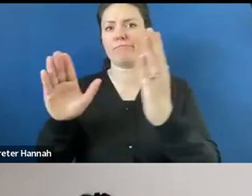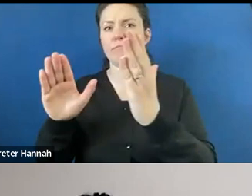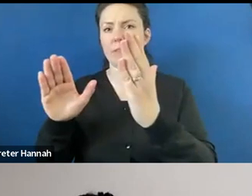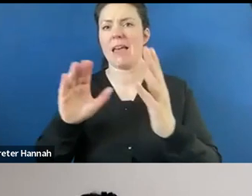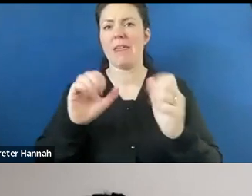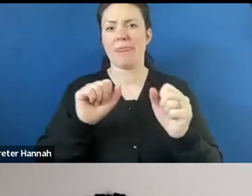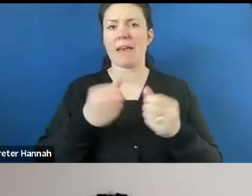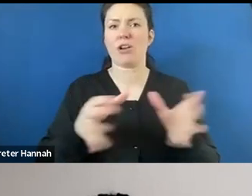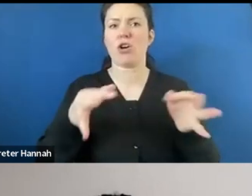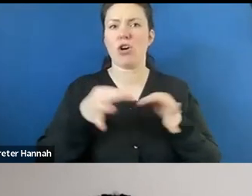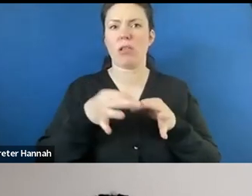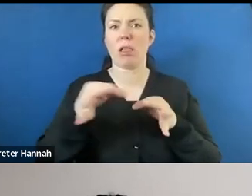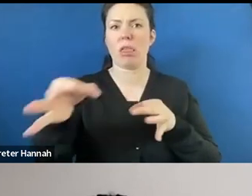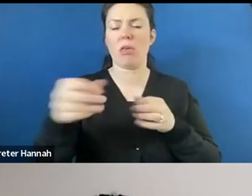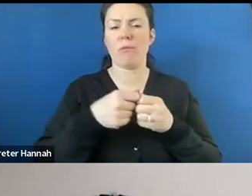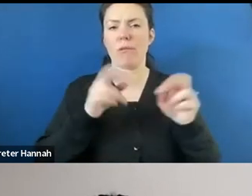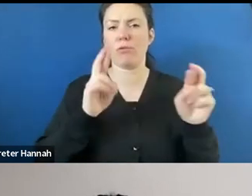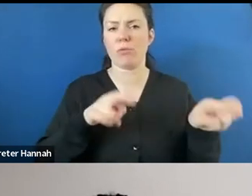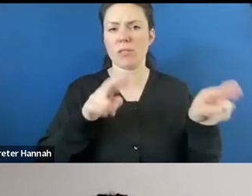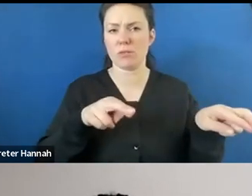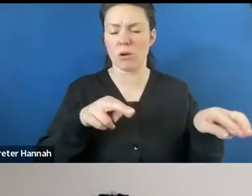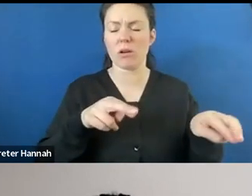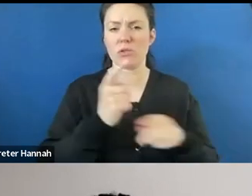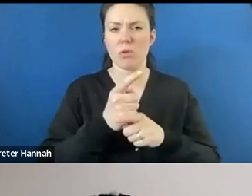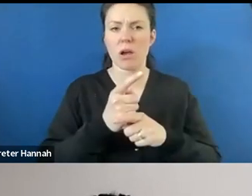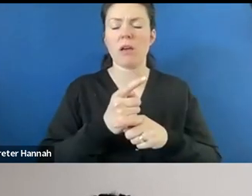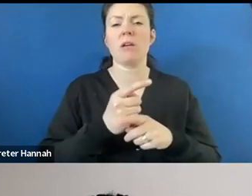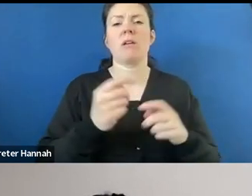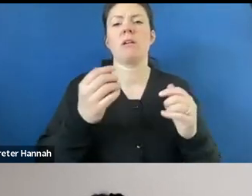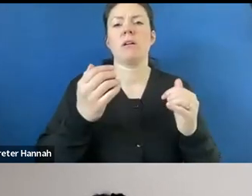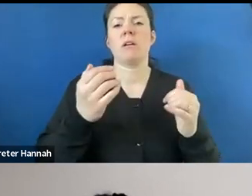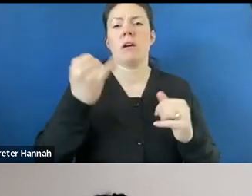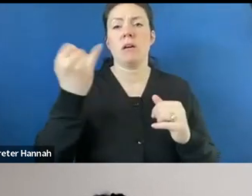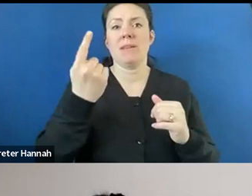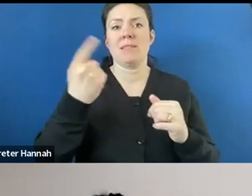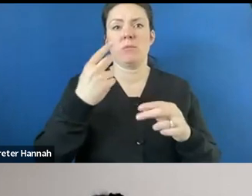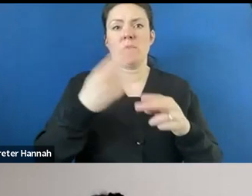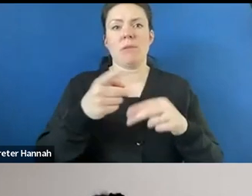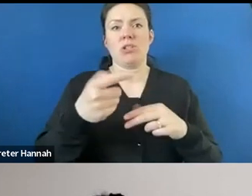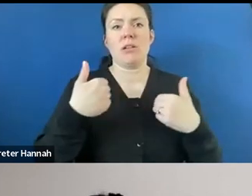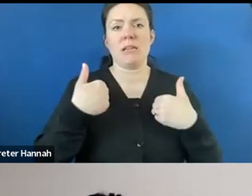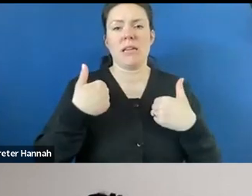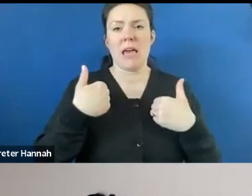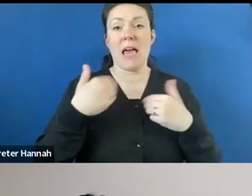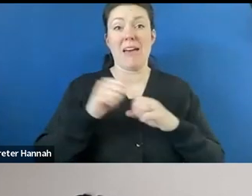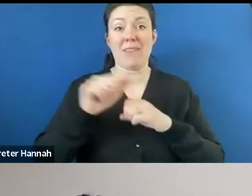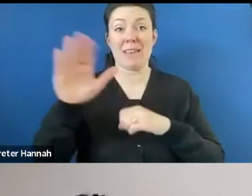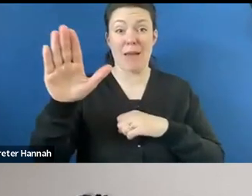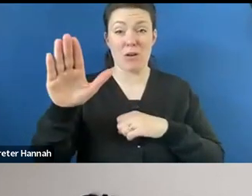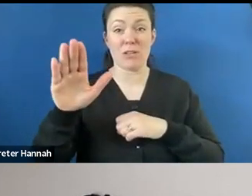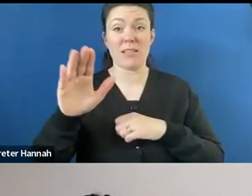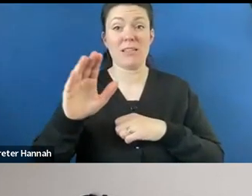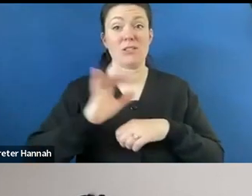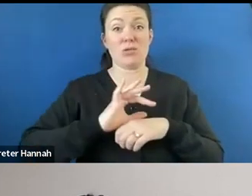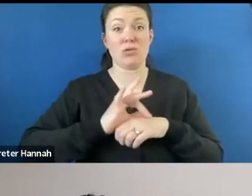slowdowns and delays within the response, in addition to the human side of things. But when we're thinking about, as somebody mentioned, having mountains, like where your shared